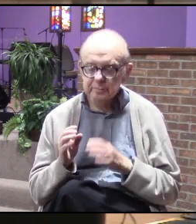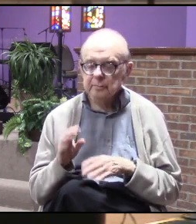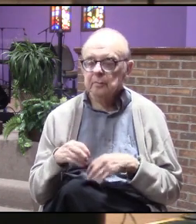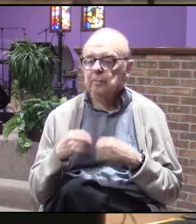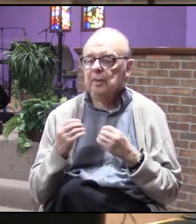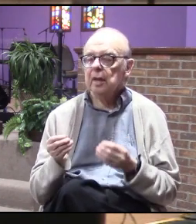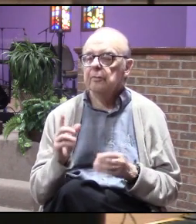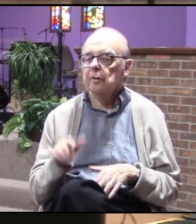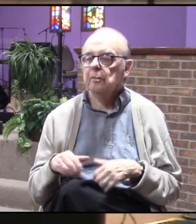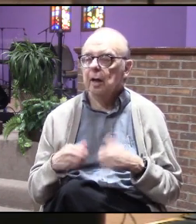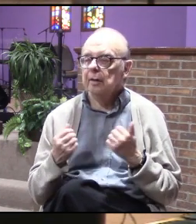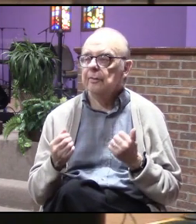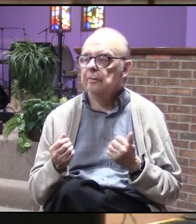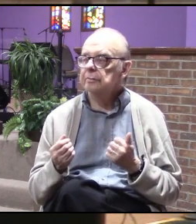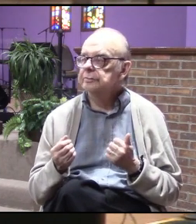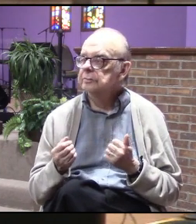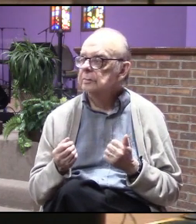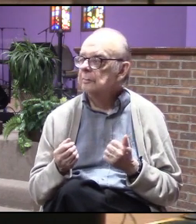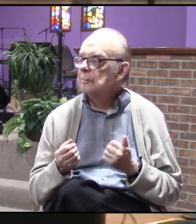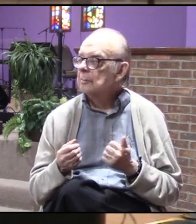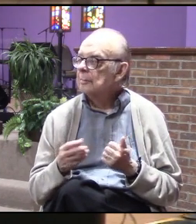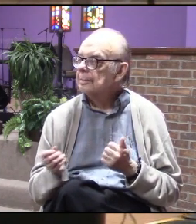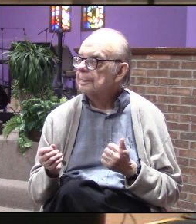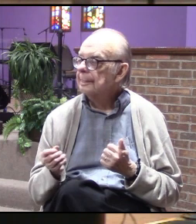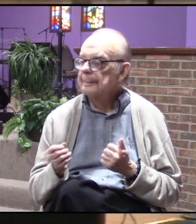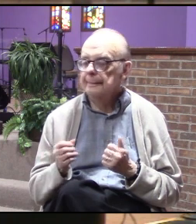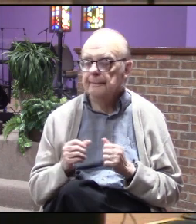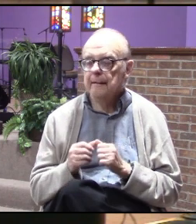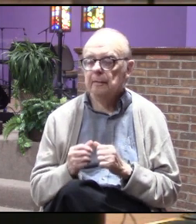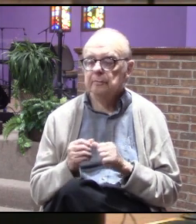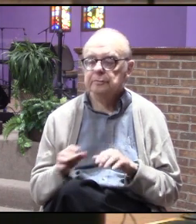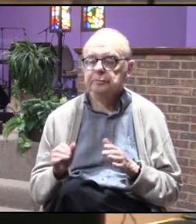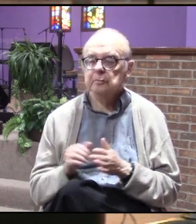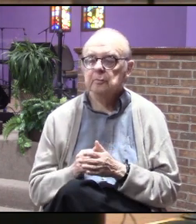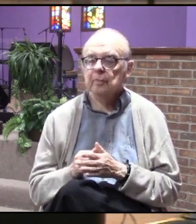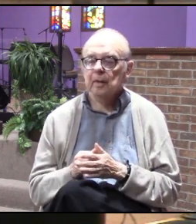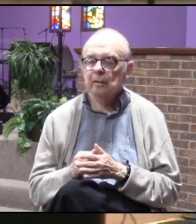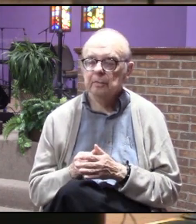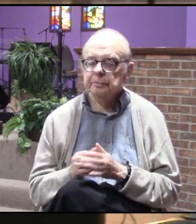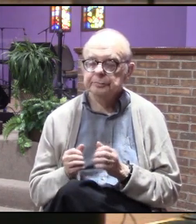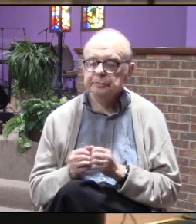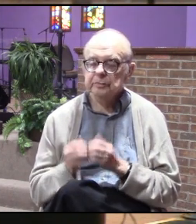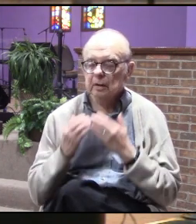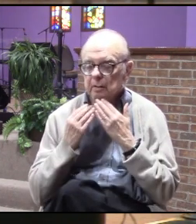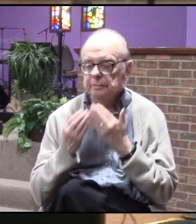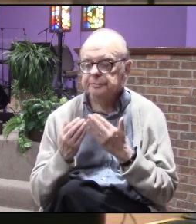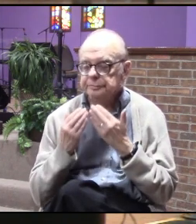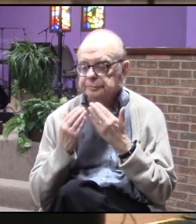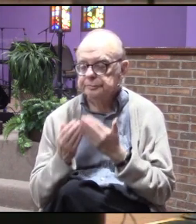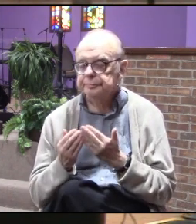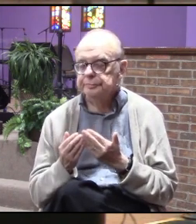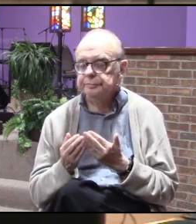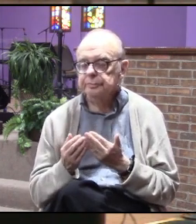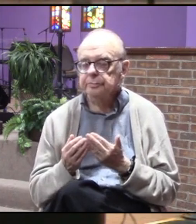to give you life. And he says you continue to do this with gratitude.